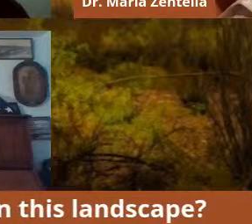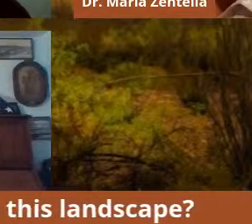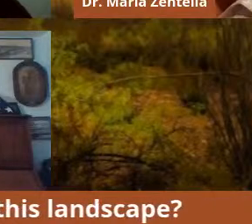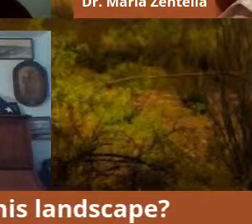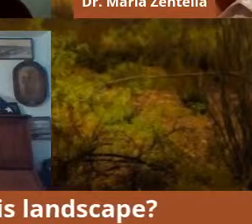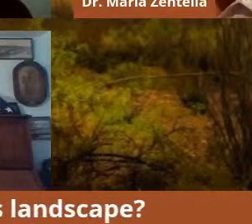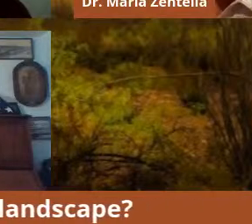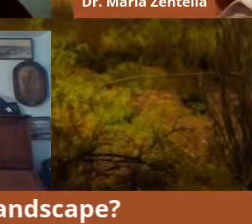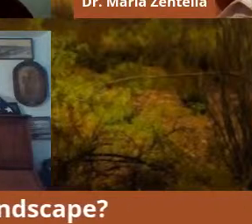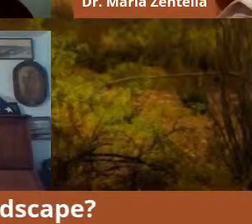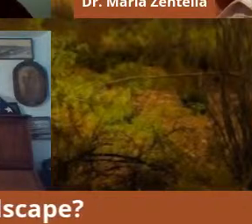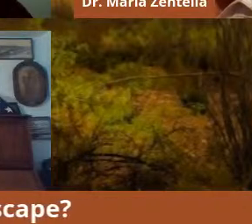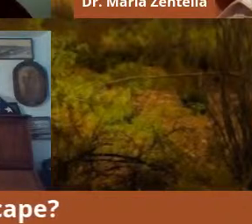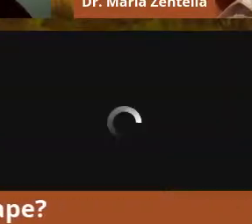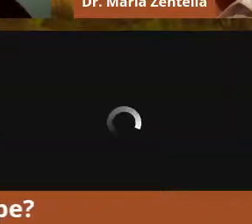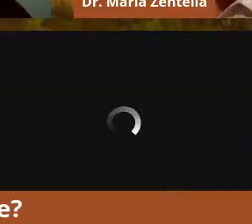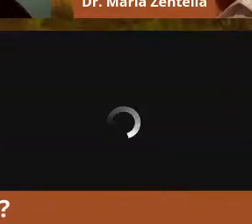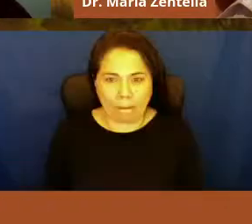So